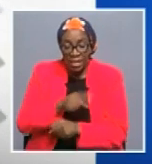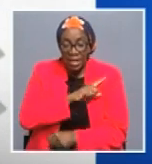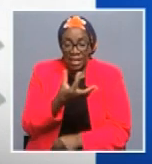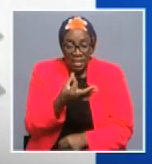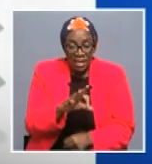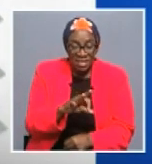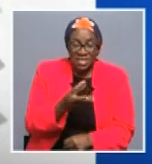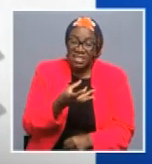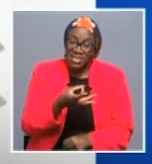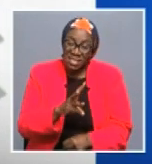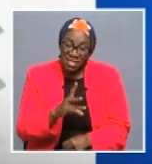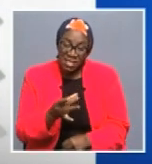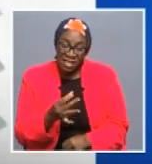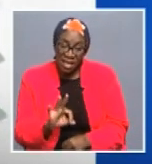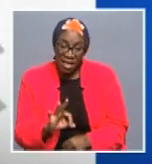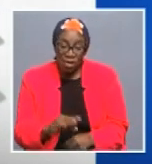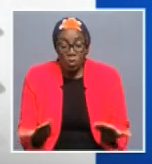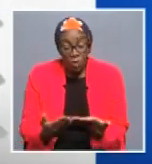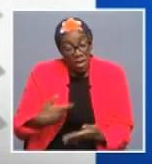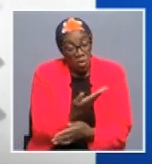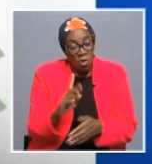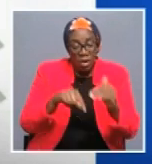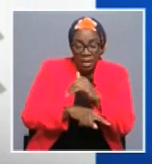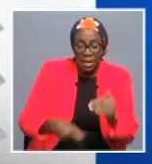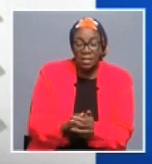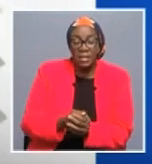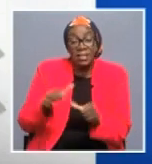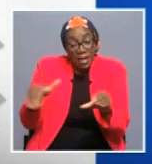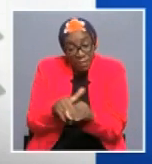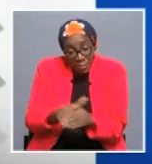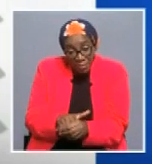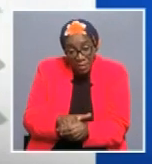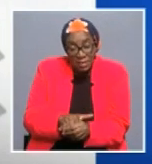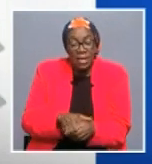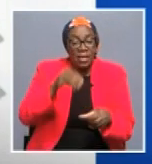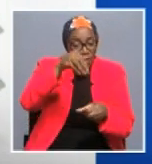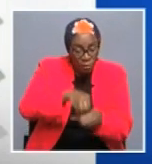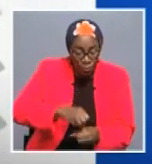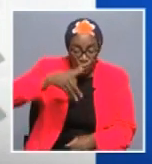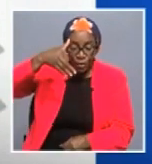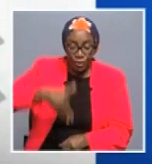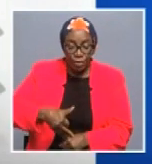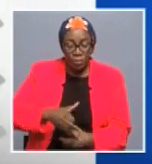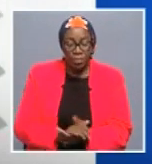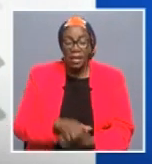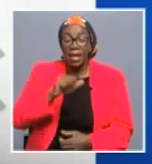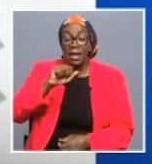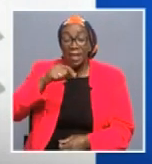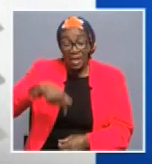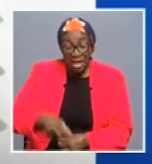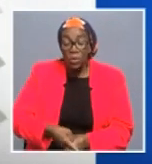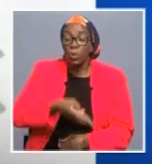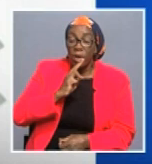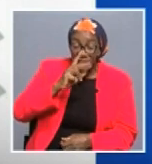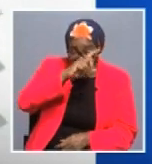is a party to, and Namibia is a state party to this. To zoom in onto your question as to how does